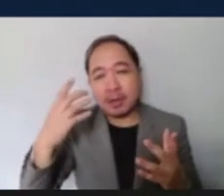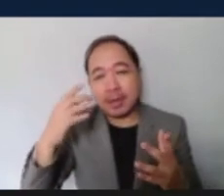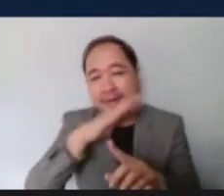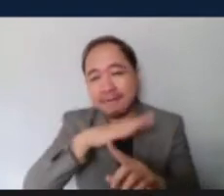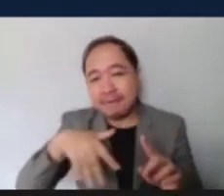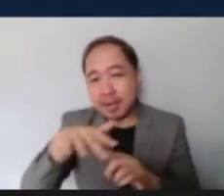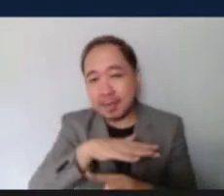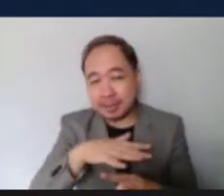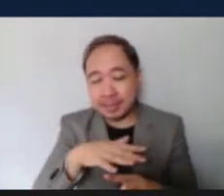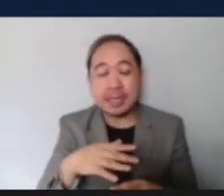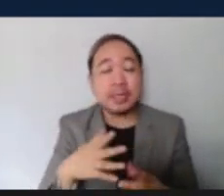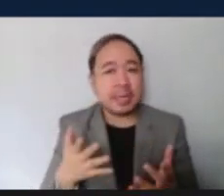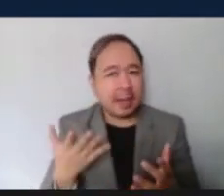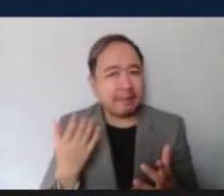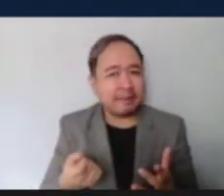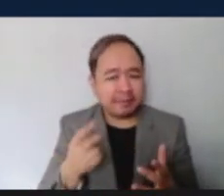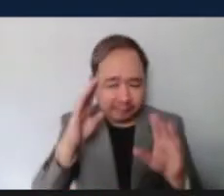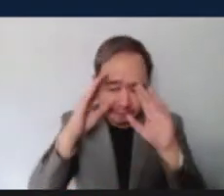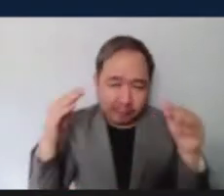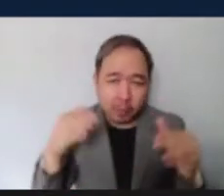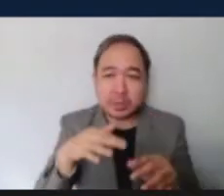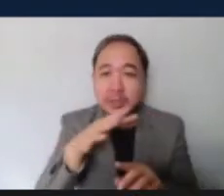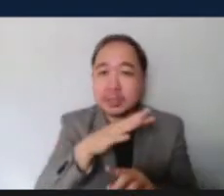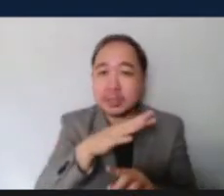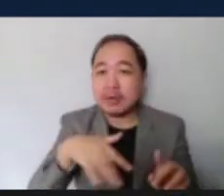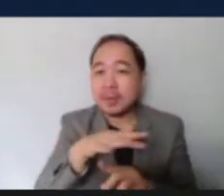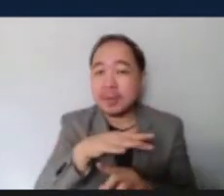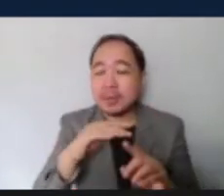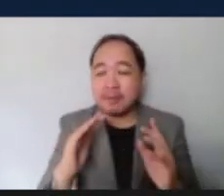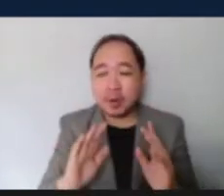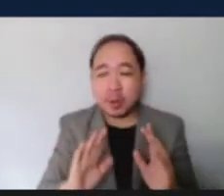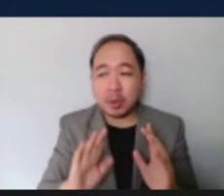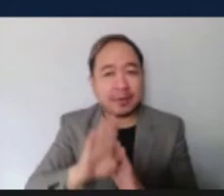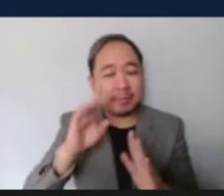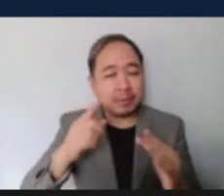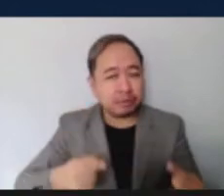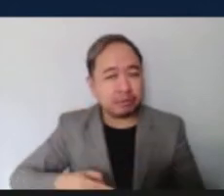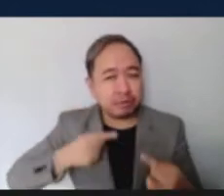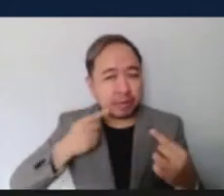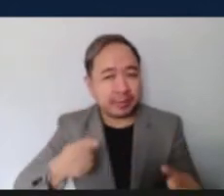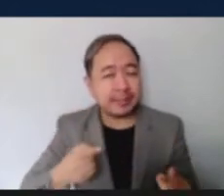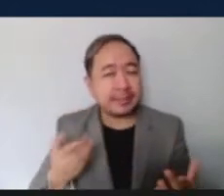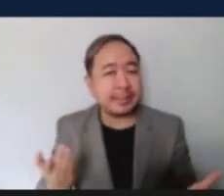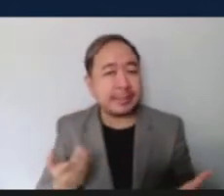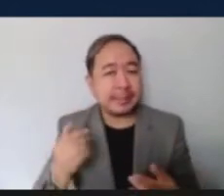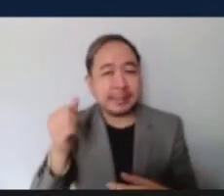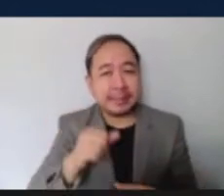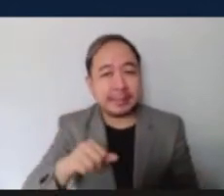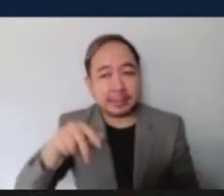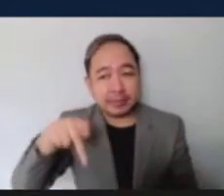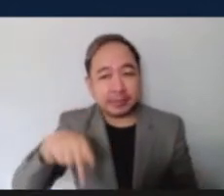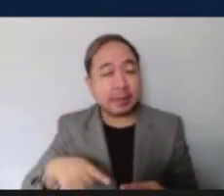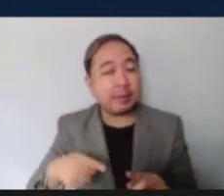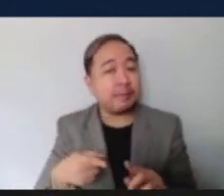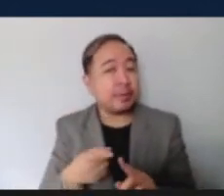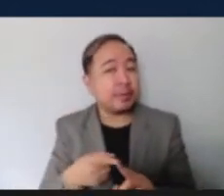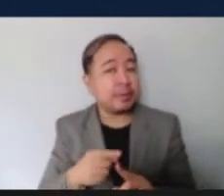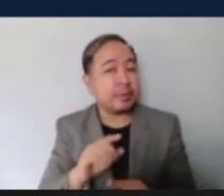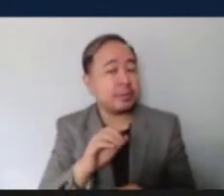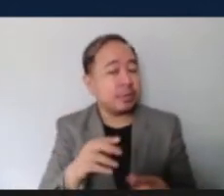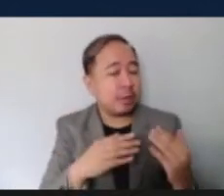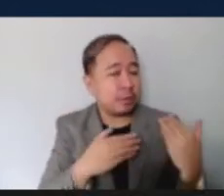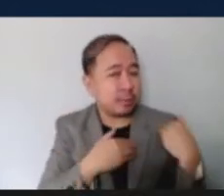for Advance progress on environment and development challenges in the region Central to this is focusing on the role of Civil Society